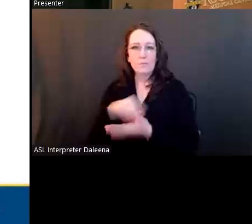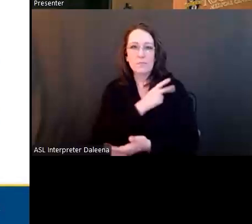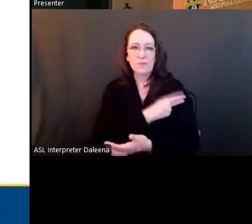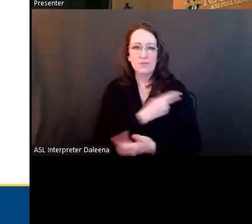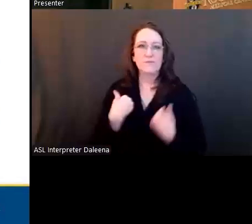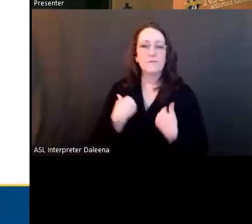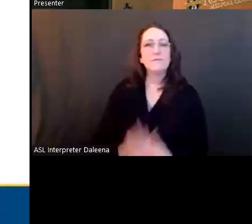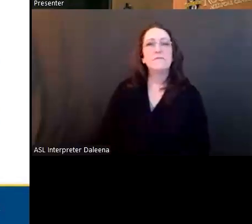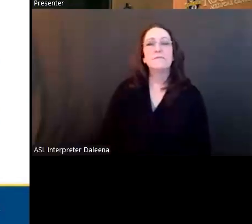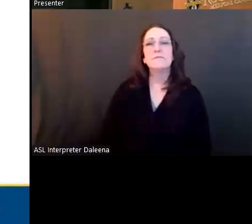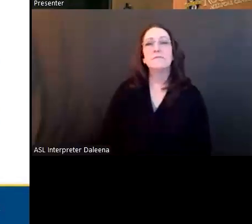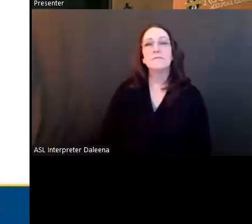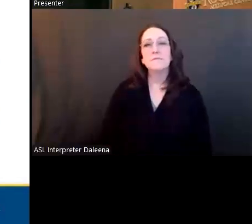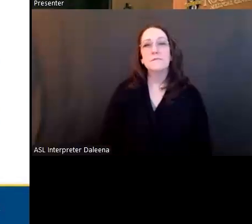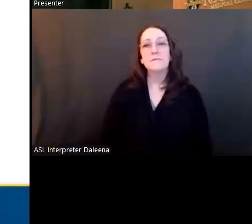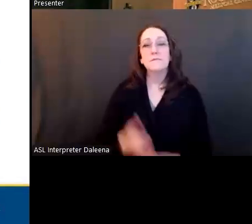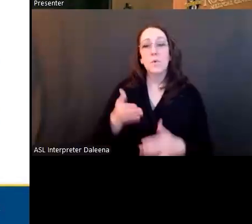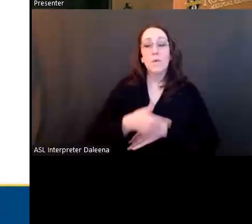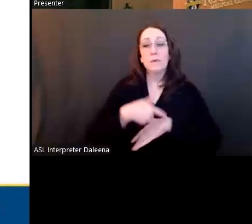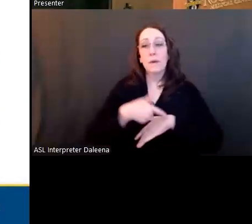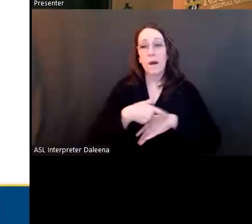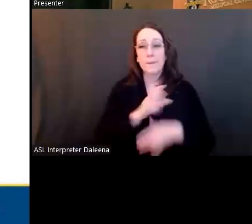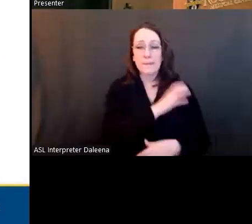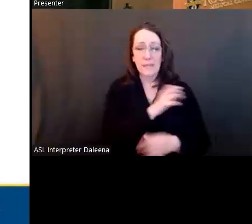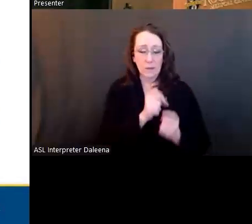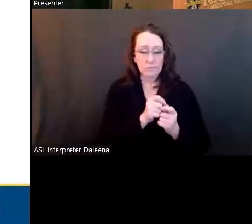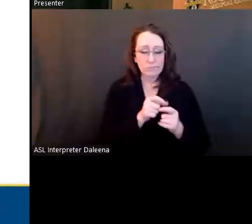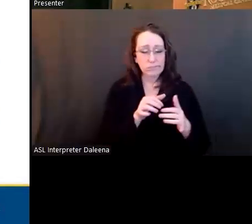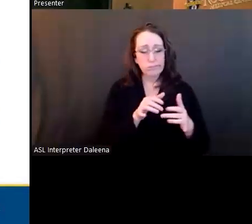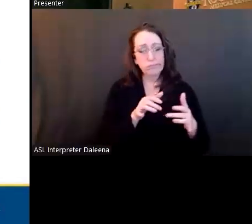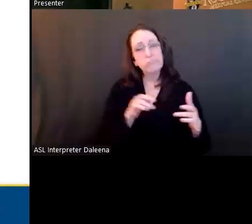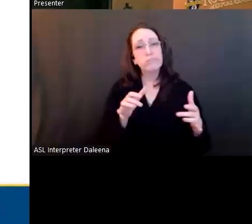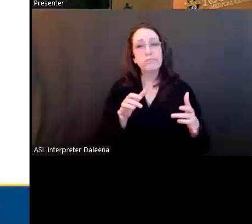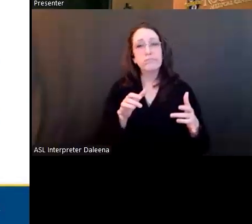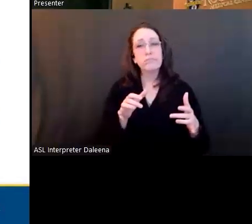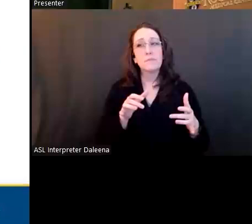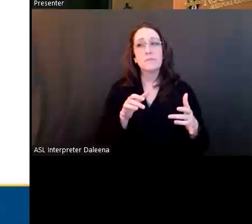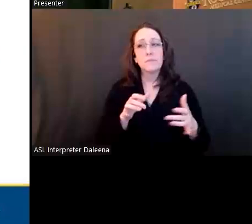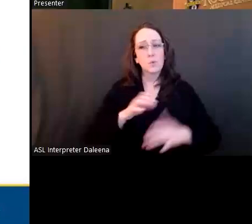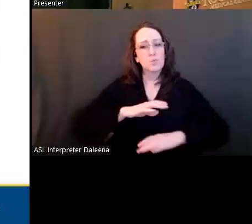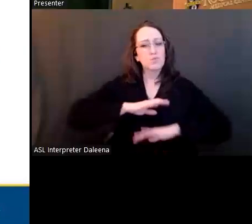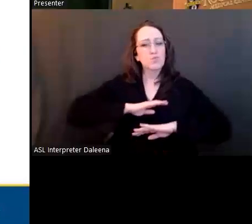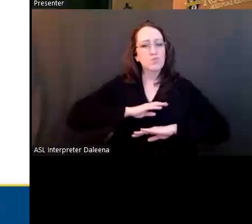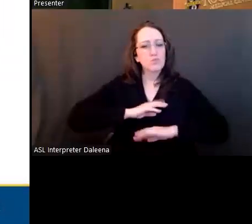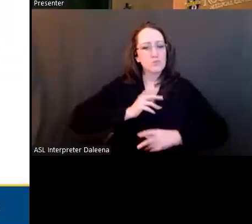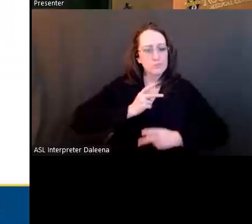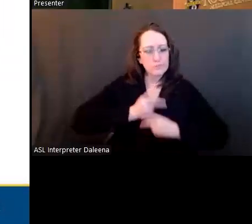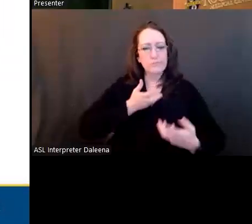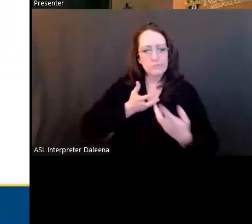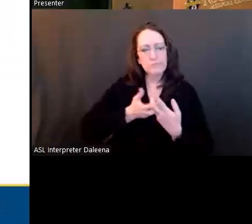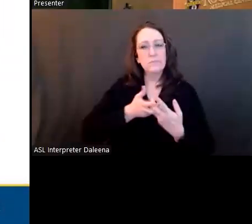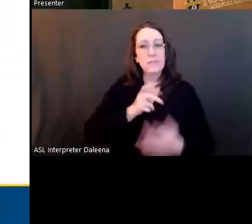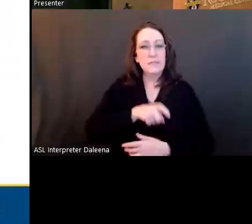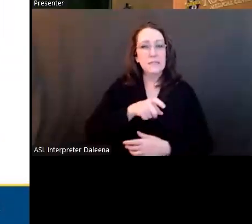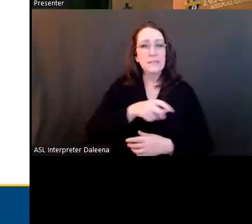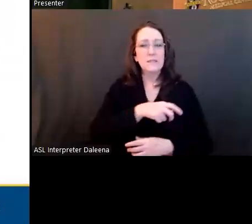And over time, the clinic has grown to meet the needs of our patients, our department,